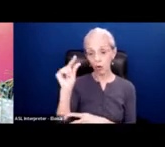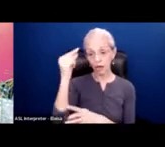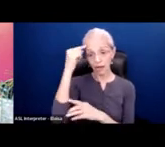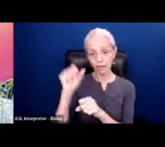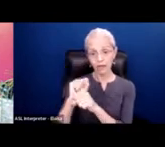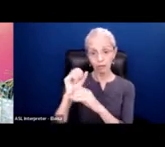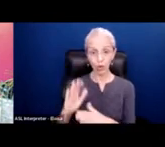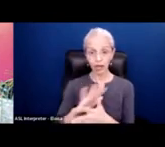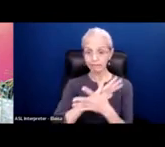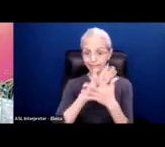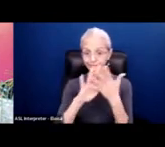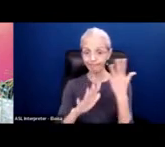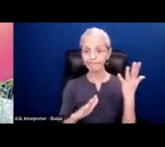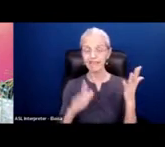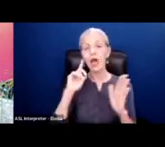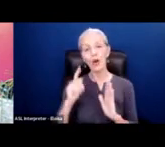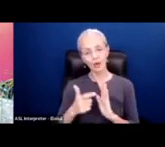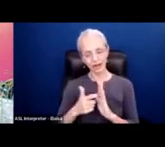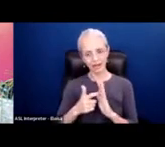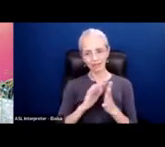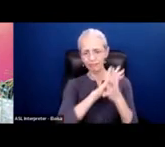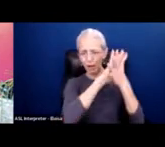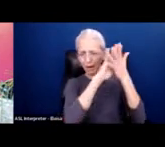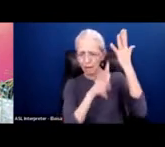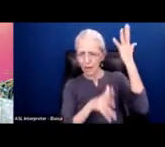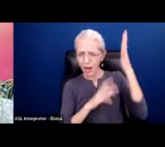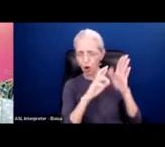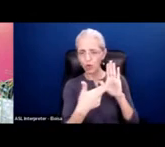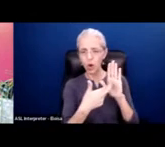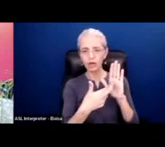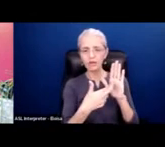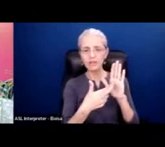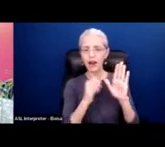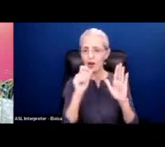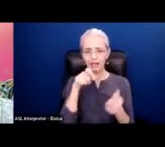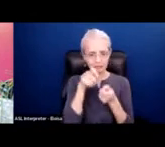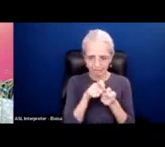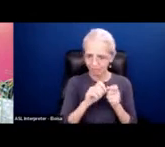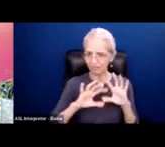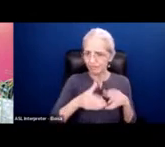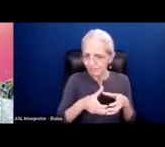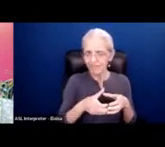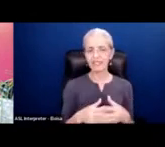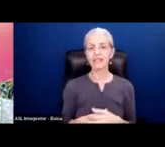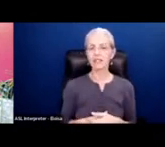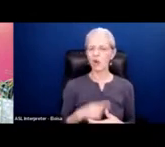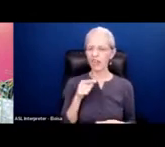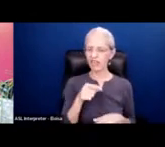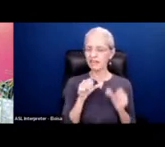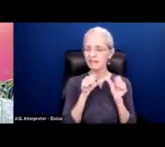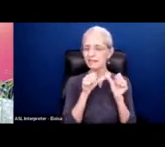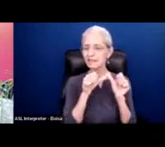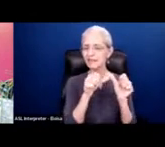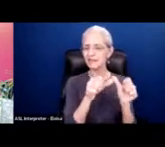employee, recognizing that, of course, these roles are not mutually exclusive. So we will leave this poll up until I